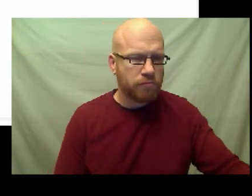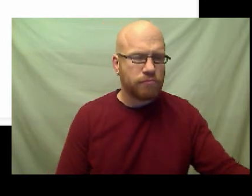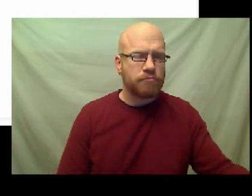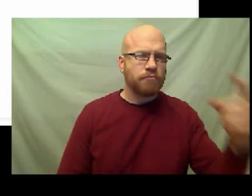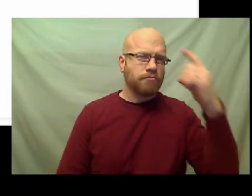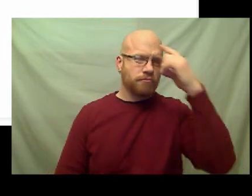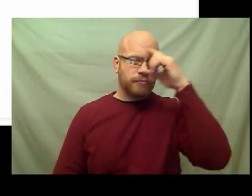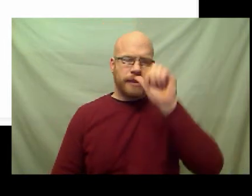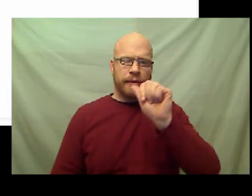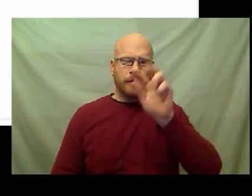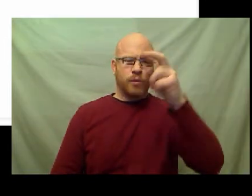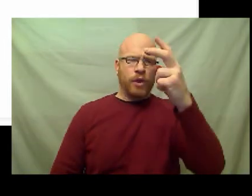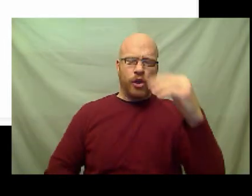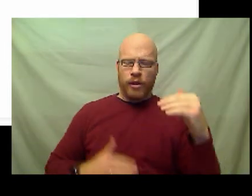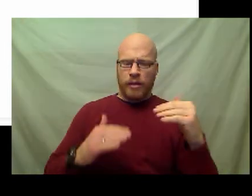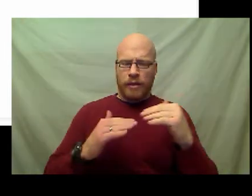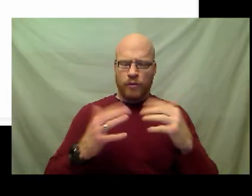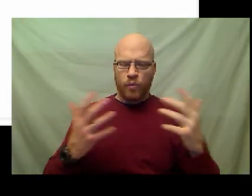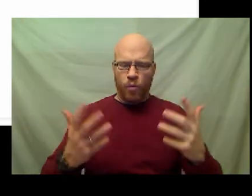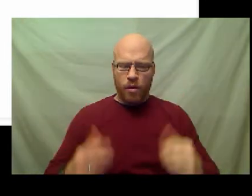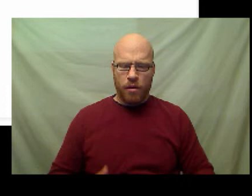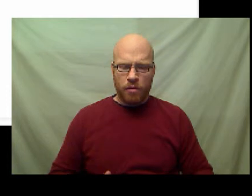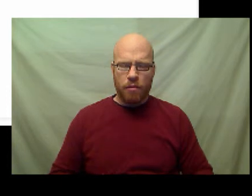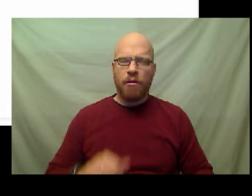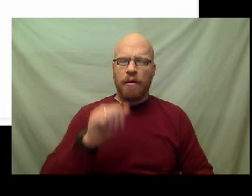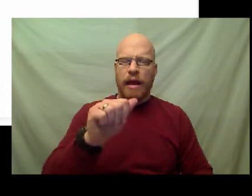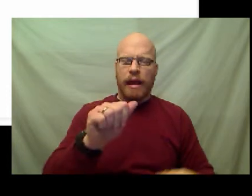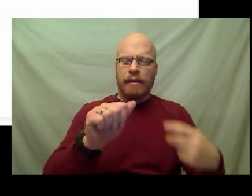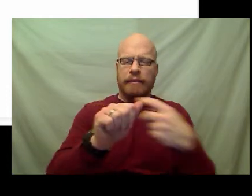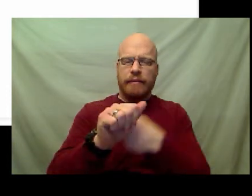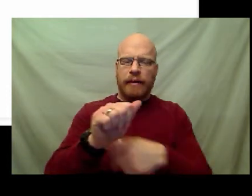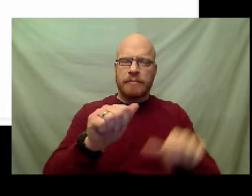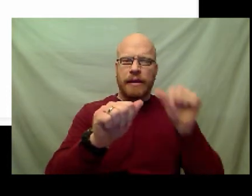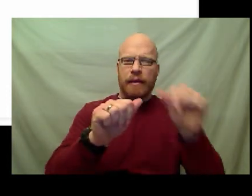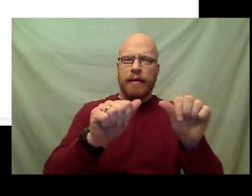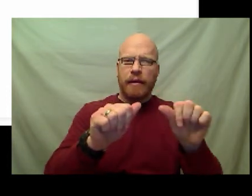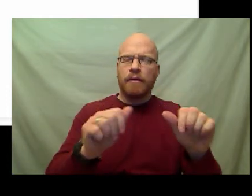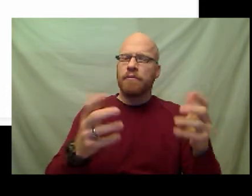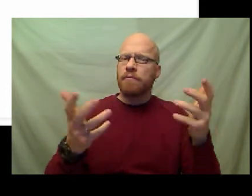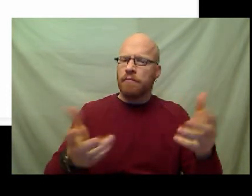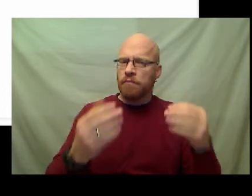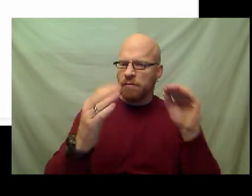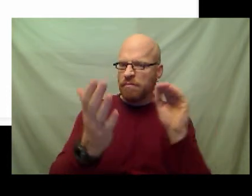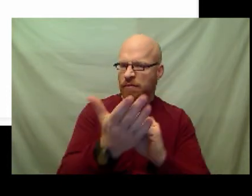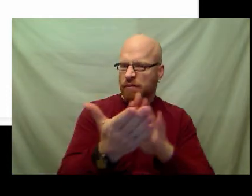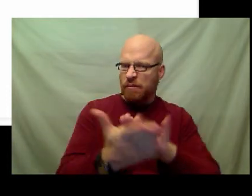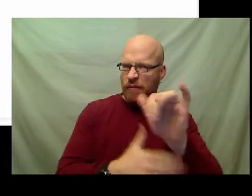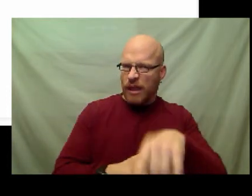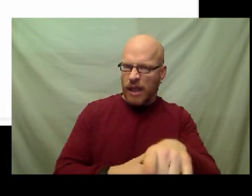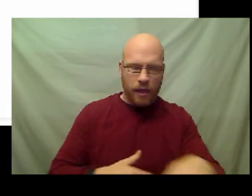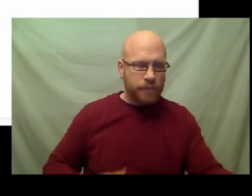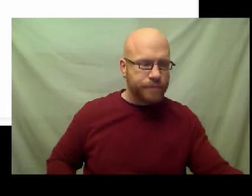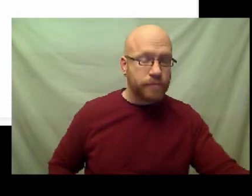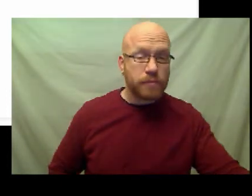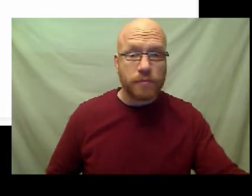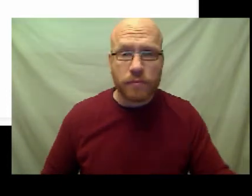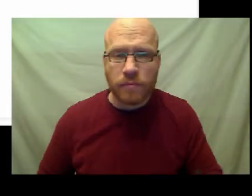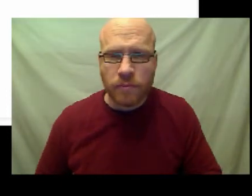Now, for a squared, what is a squared? We divide that out. It's a times a. We'll put that down.